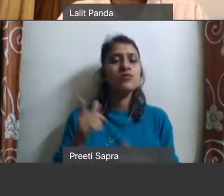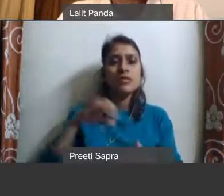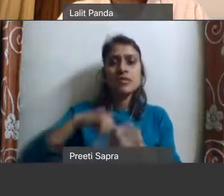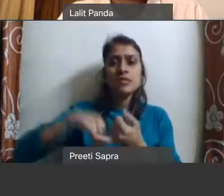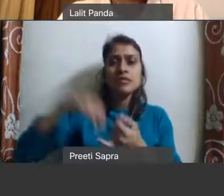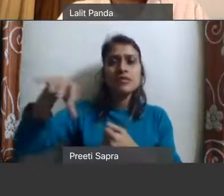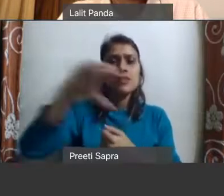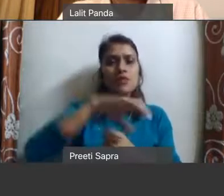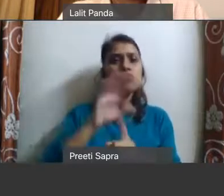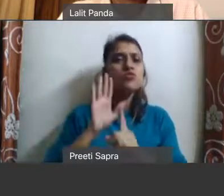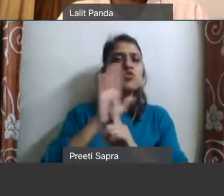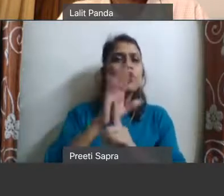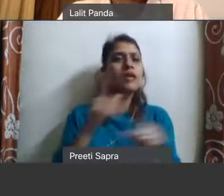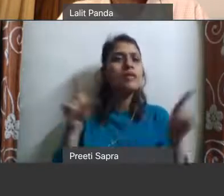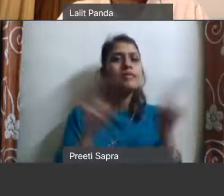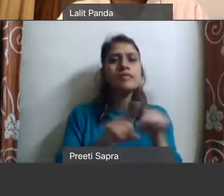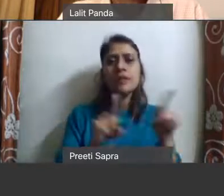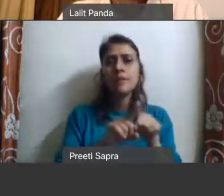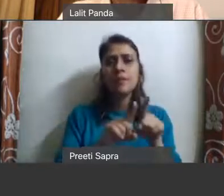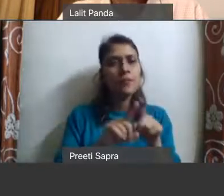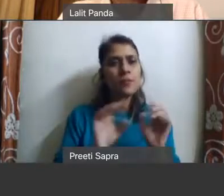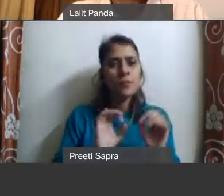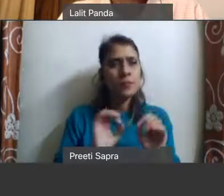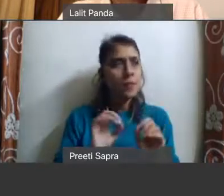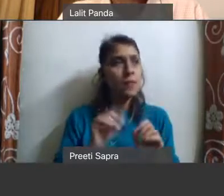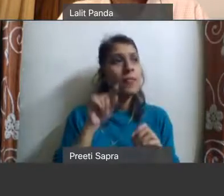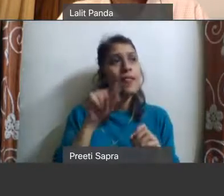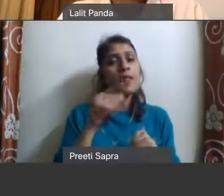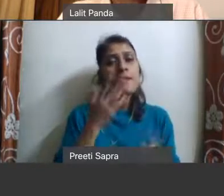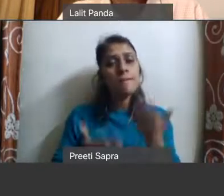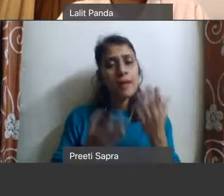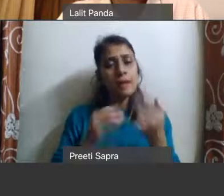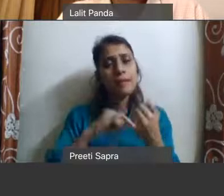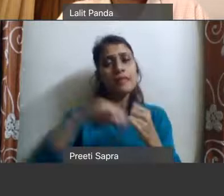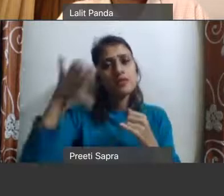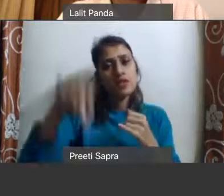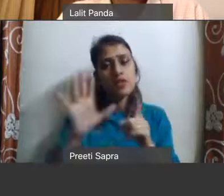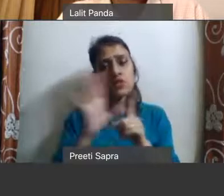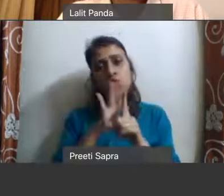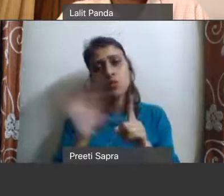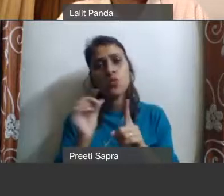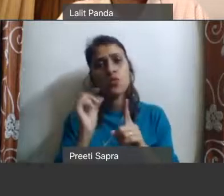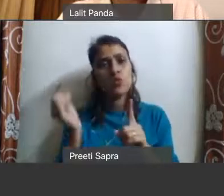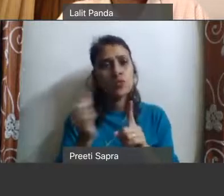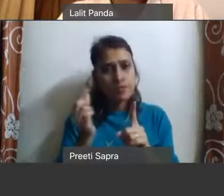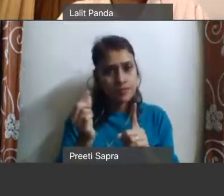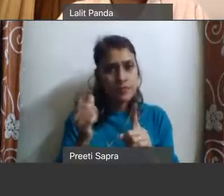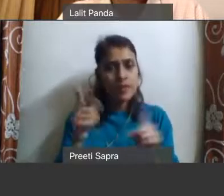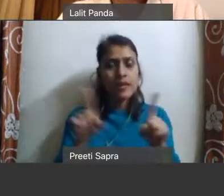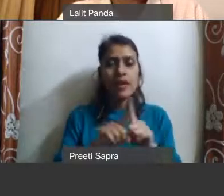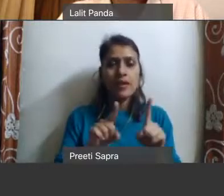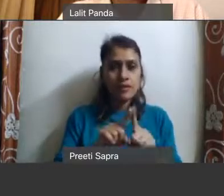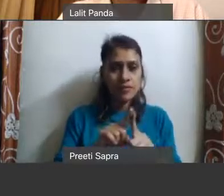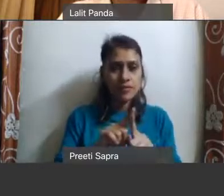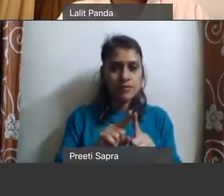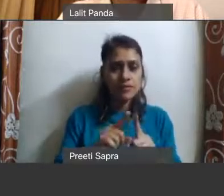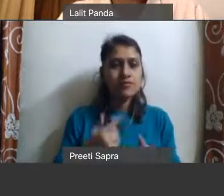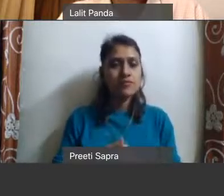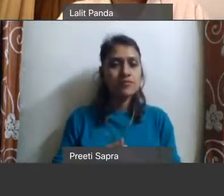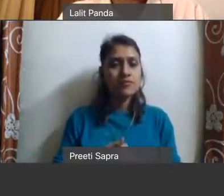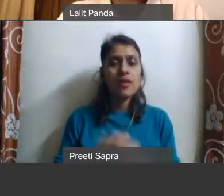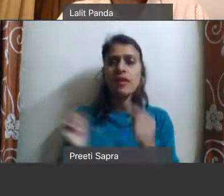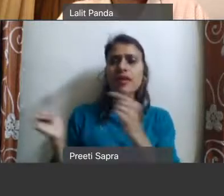distinction based on persecution. The debate over here is not whether the state can use categories like persecution or not. The debate